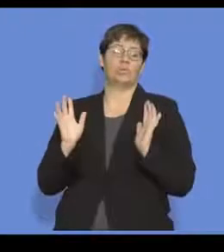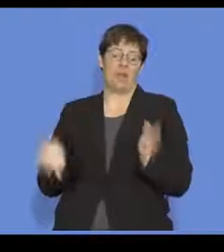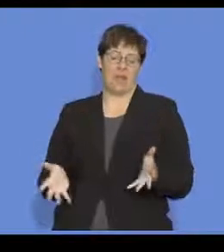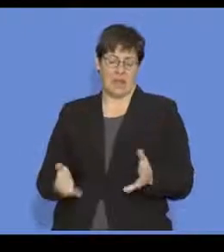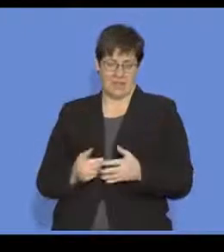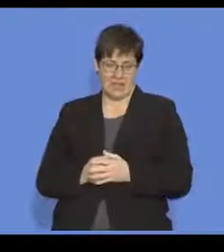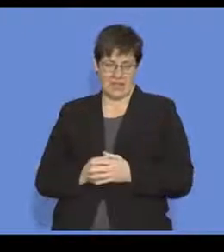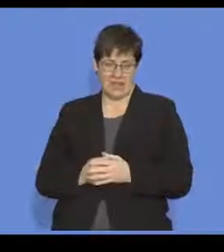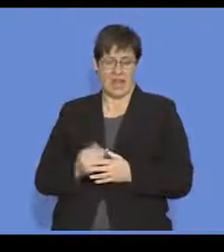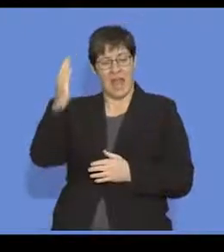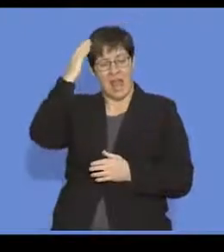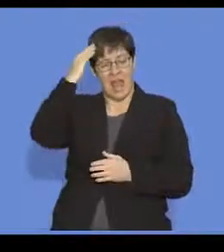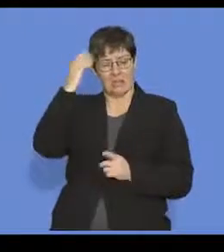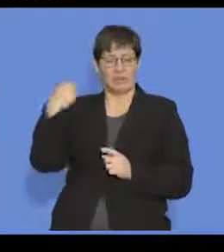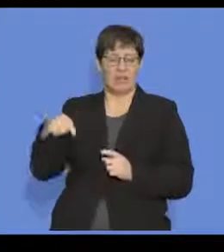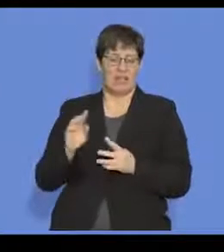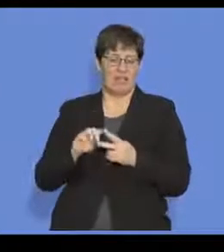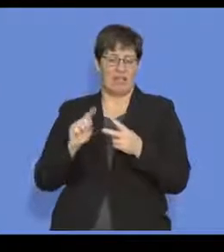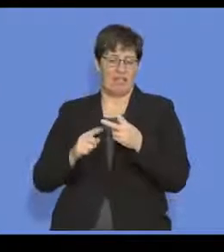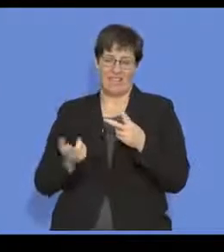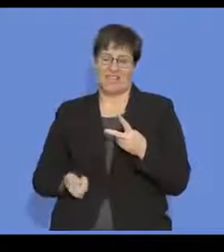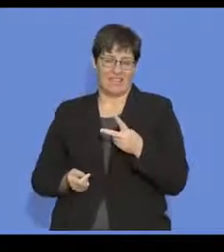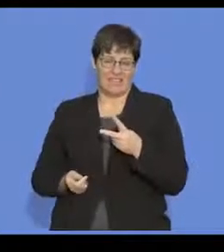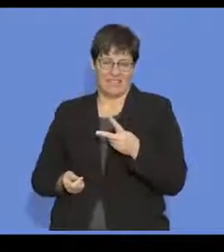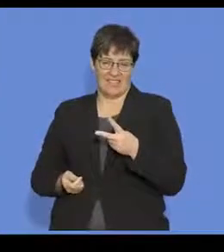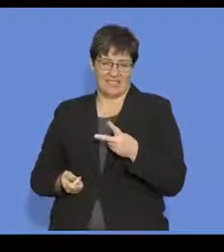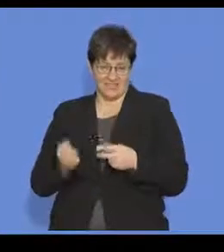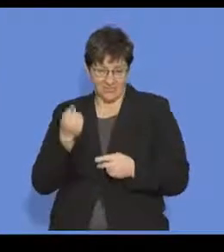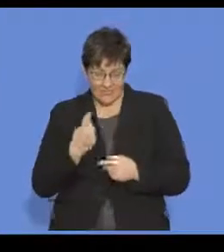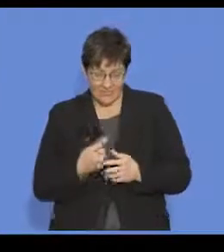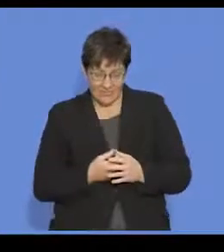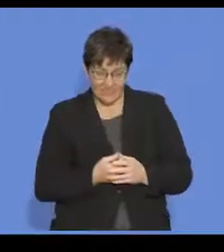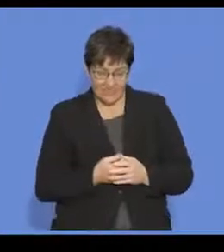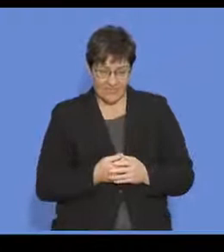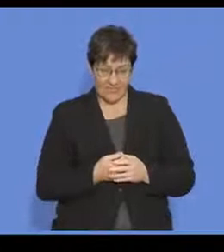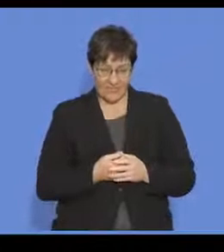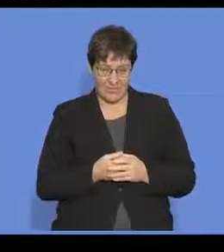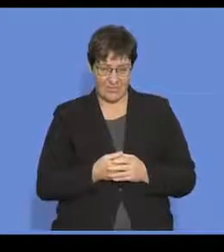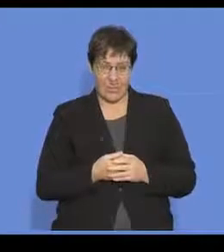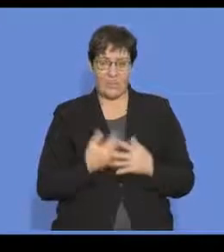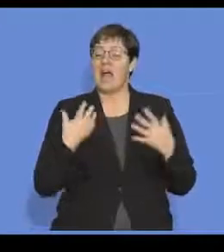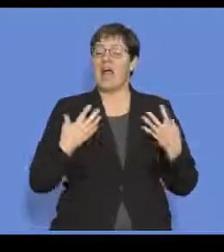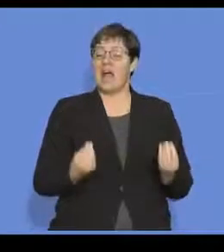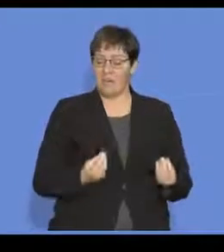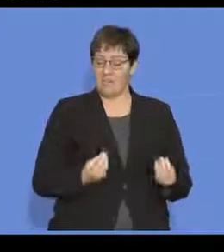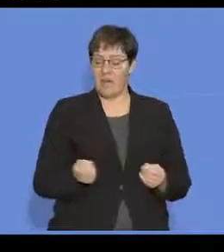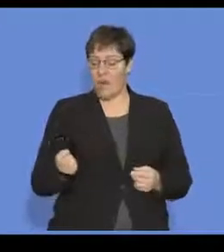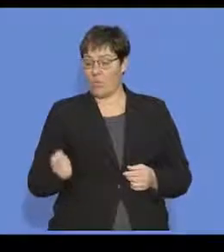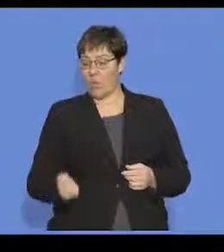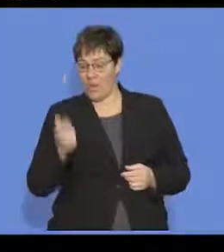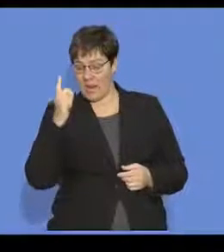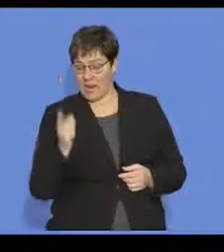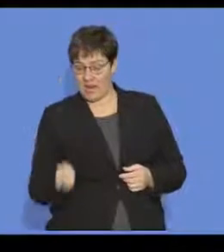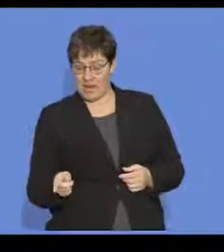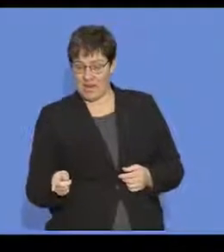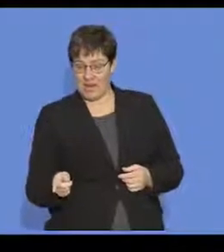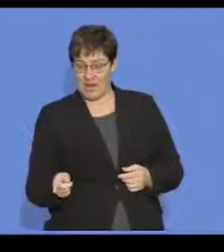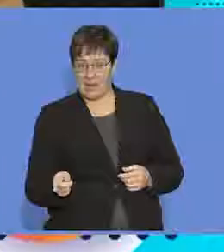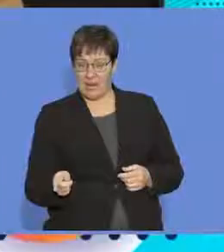has 2 possible outcomes, which is head and tail. Are we all together? So what I have here, I have a